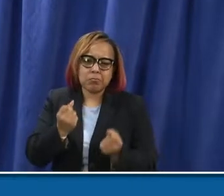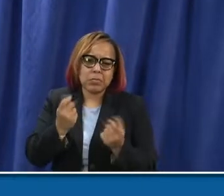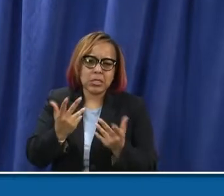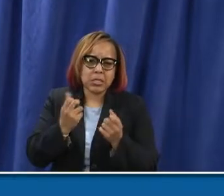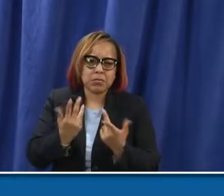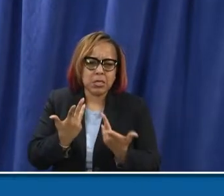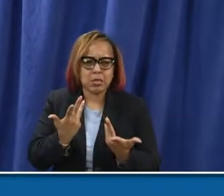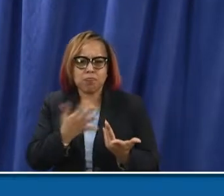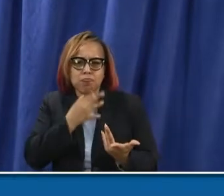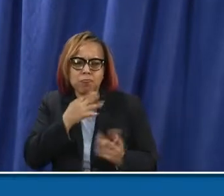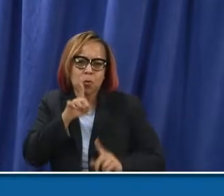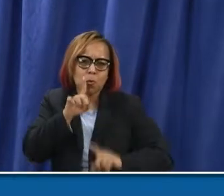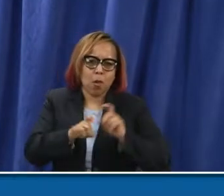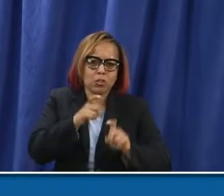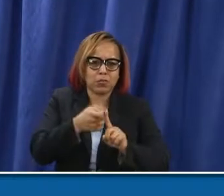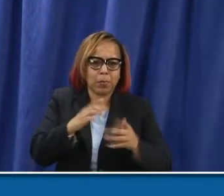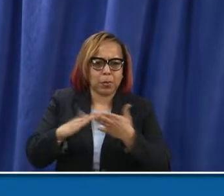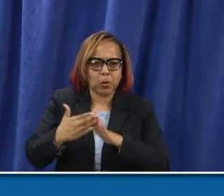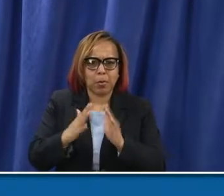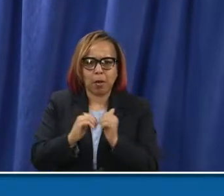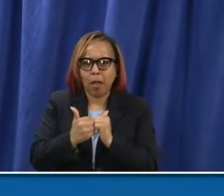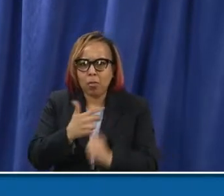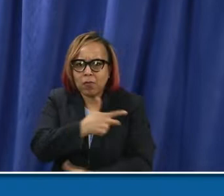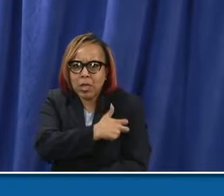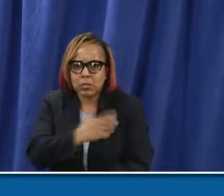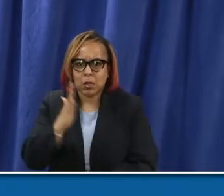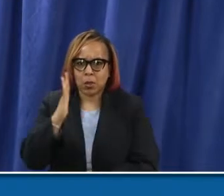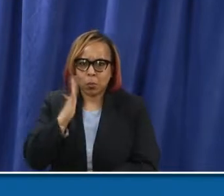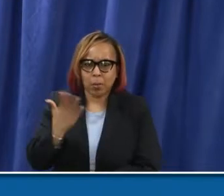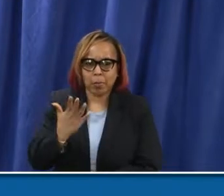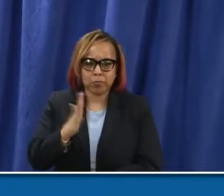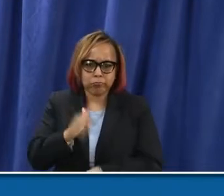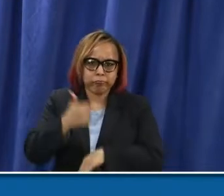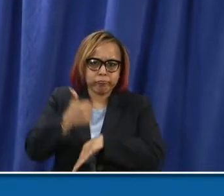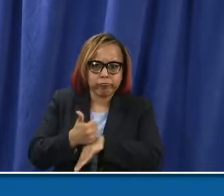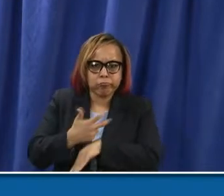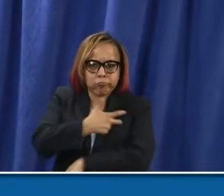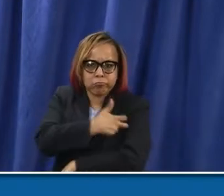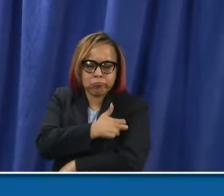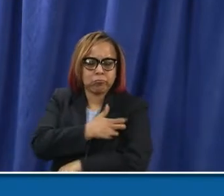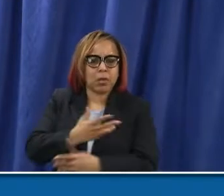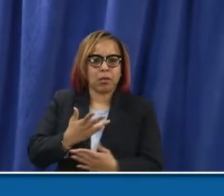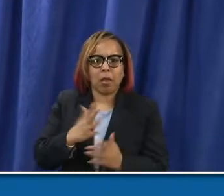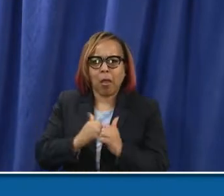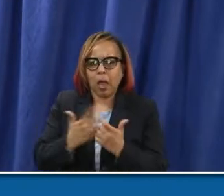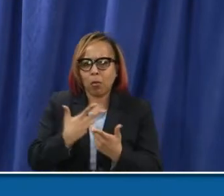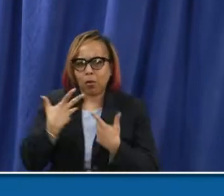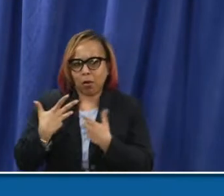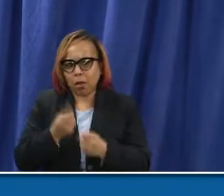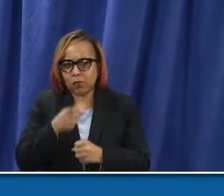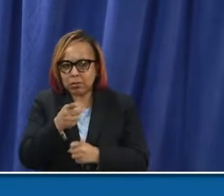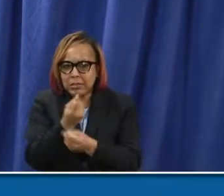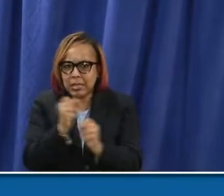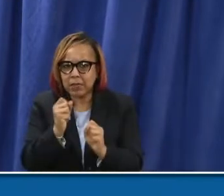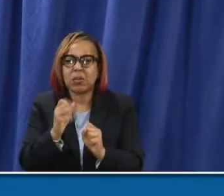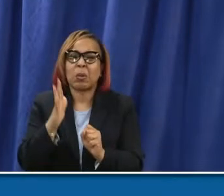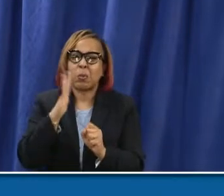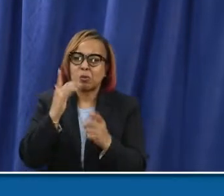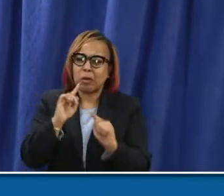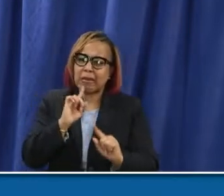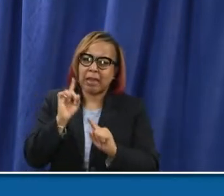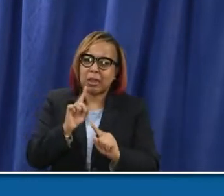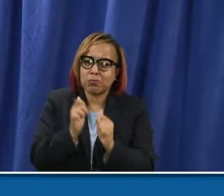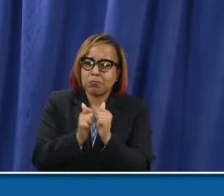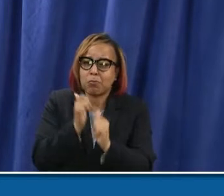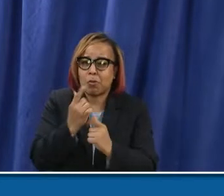many questions in the community about how the vaccine will be distributed, how we're confident in its safety. We're going to answer as many of those questions as